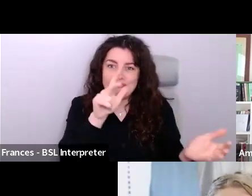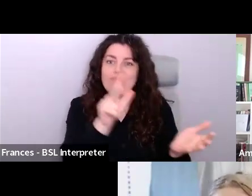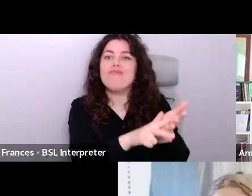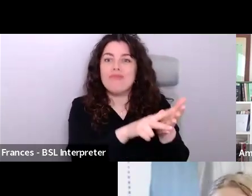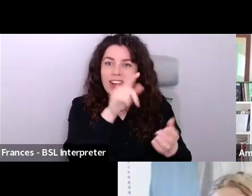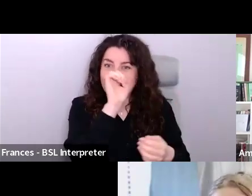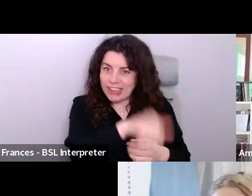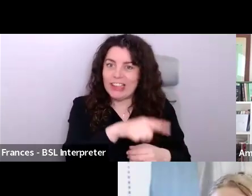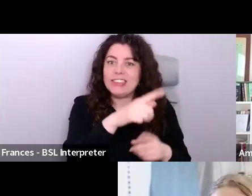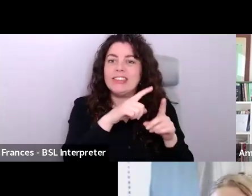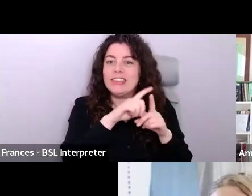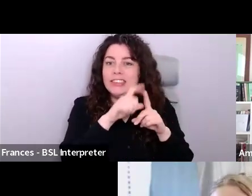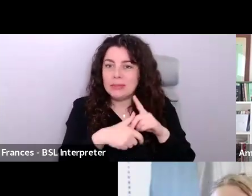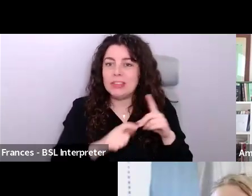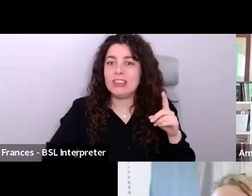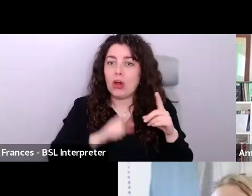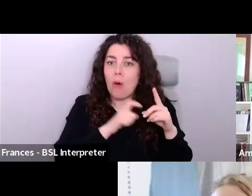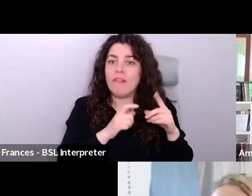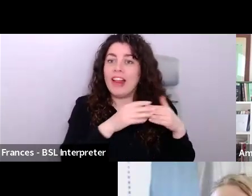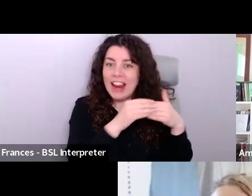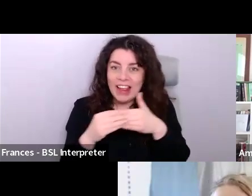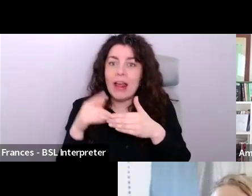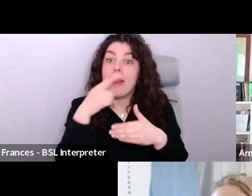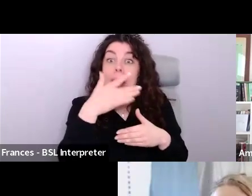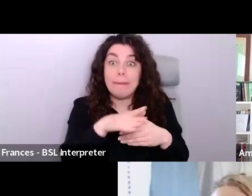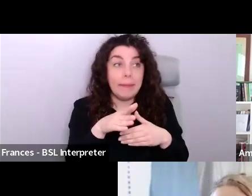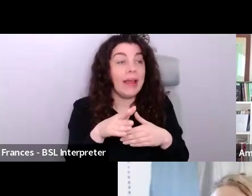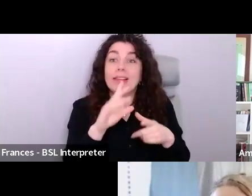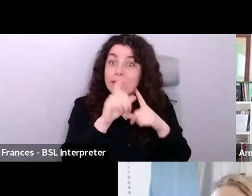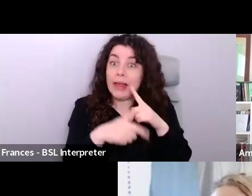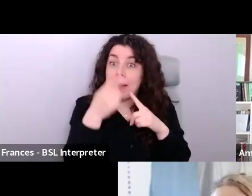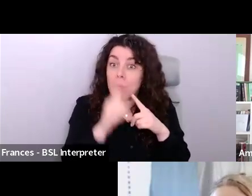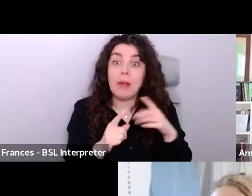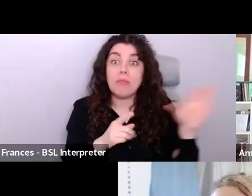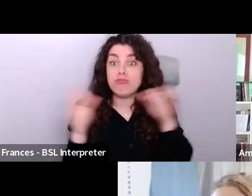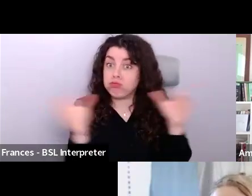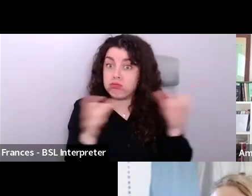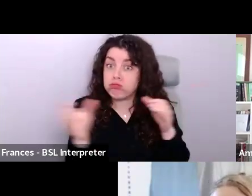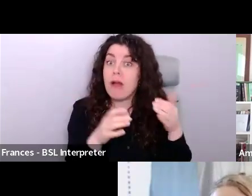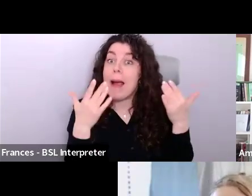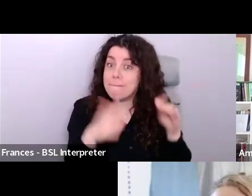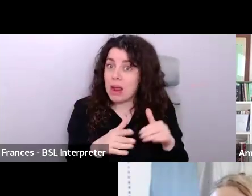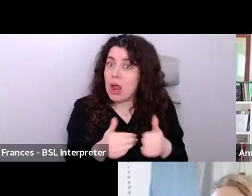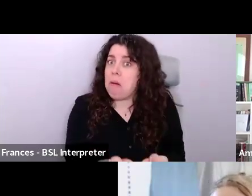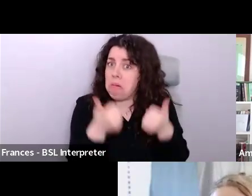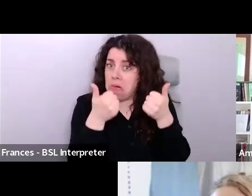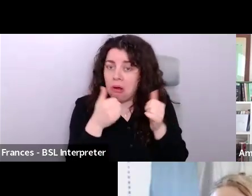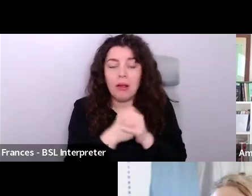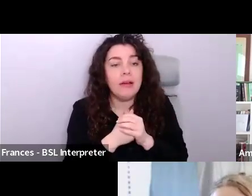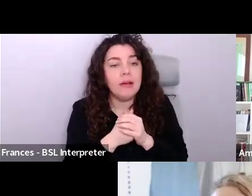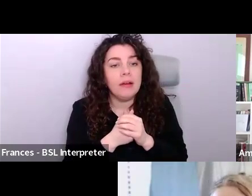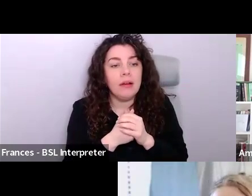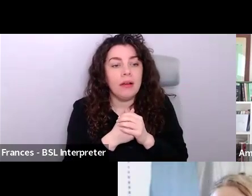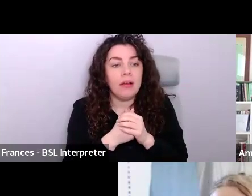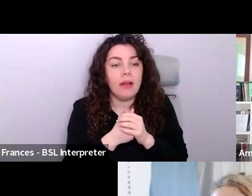employed disabled people. So it's more than a commitment, it's an action. And as I say, they have to work